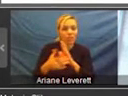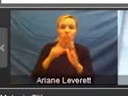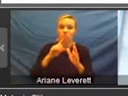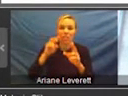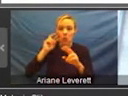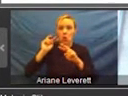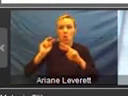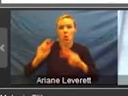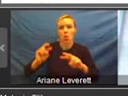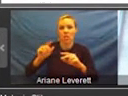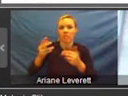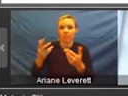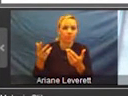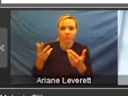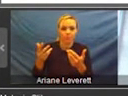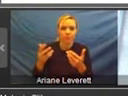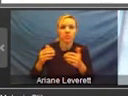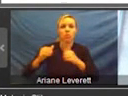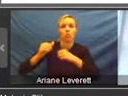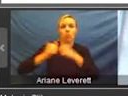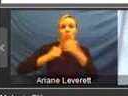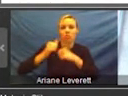and economic aspects.